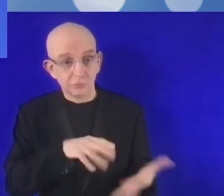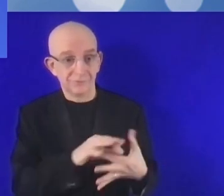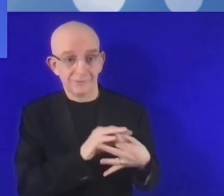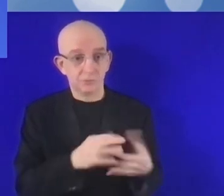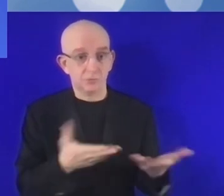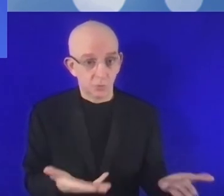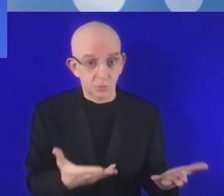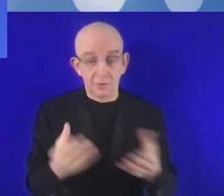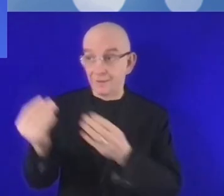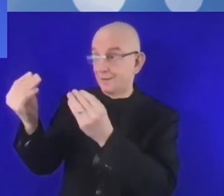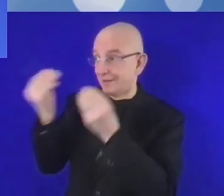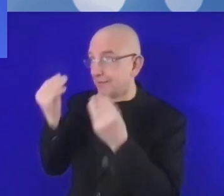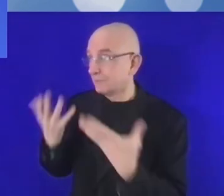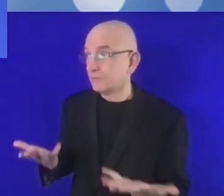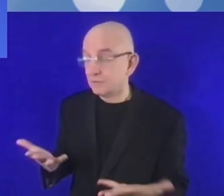collaborate